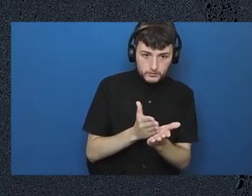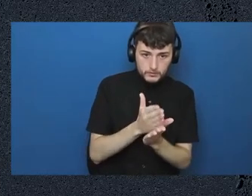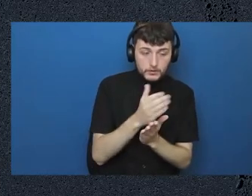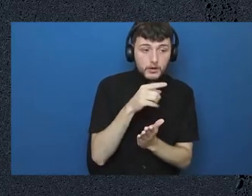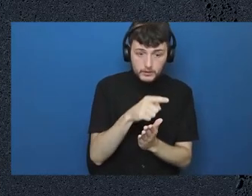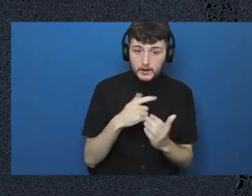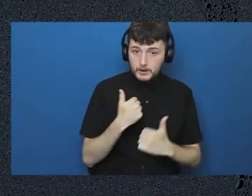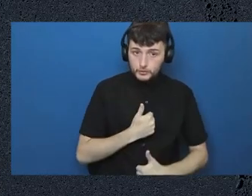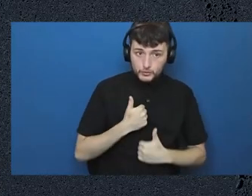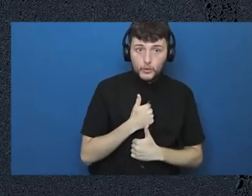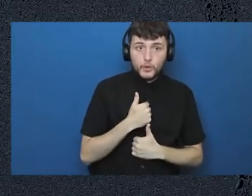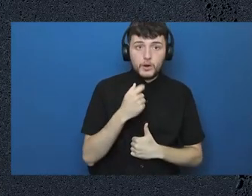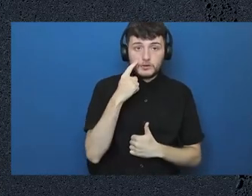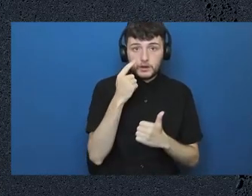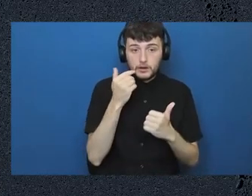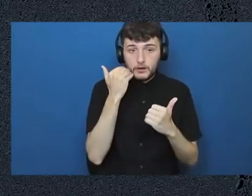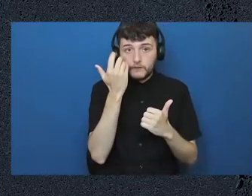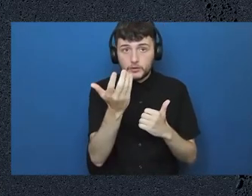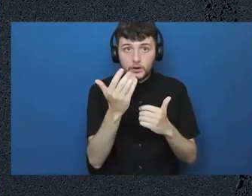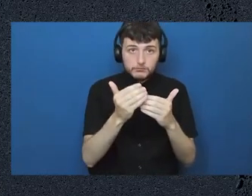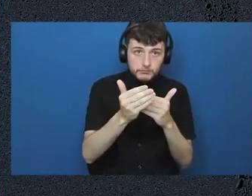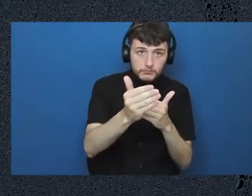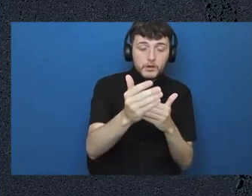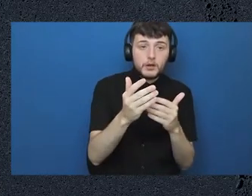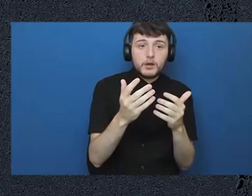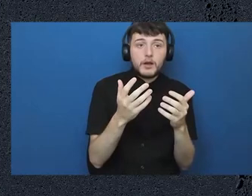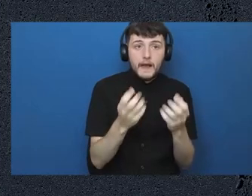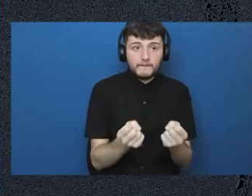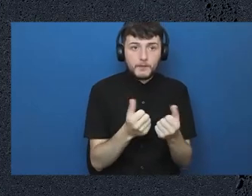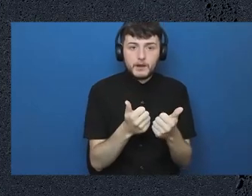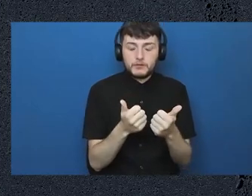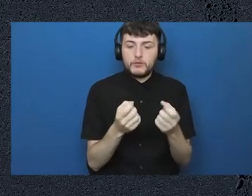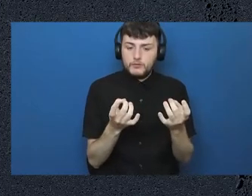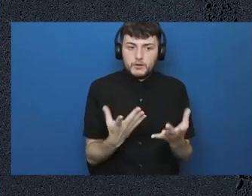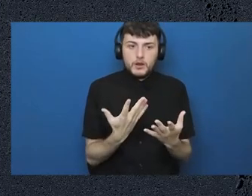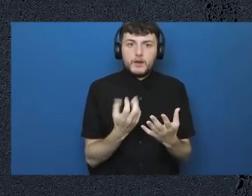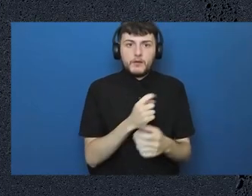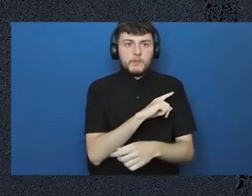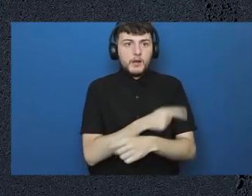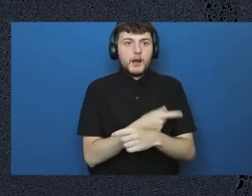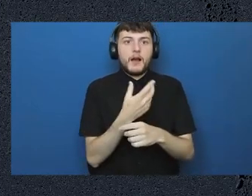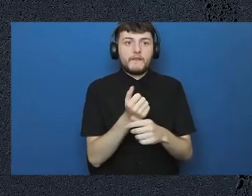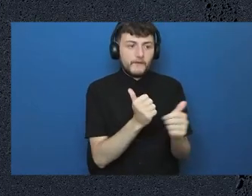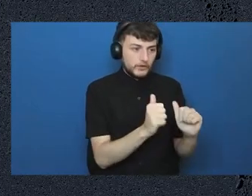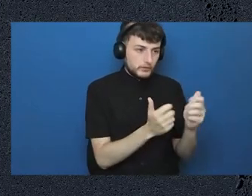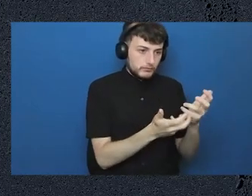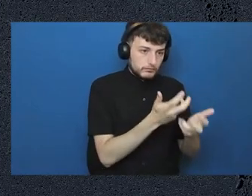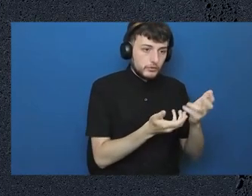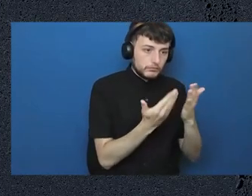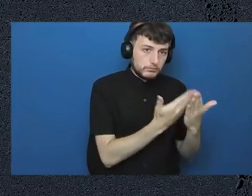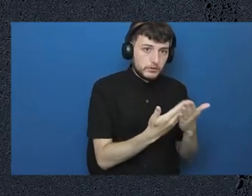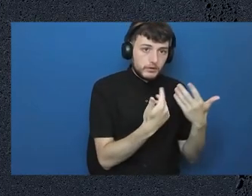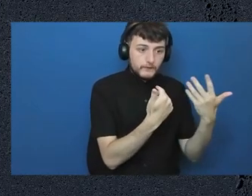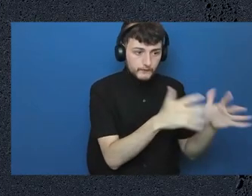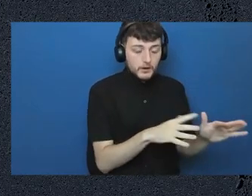path ahead, and they're really at the peak of their power in many ways. You know, they've done their sort of foundational learning and they're ready to rock.